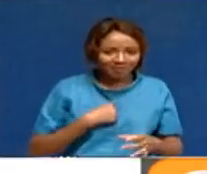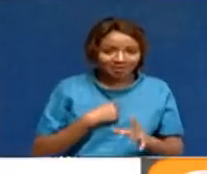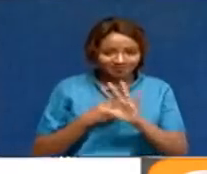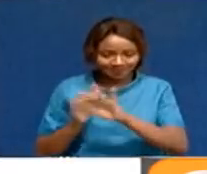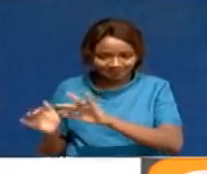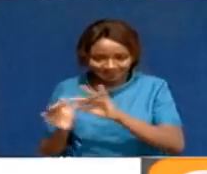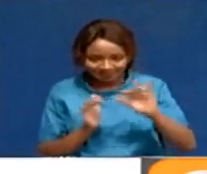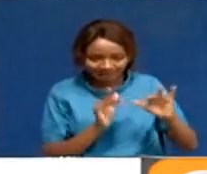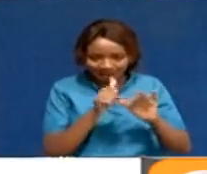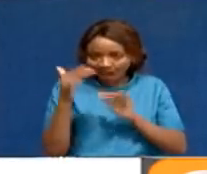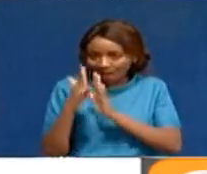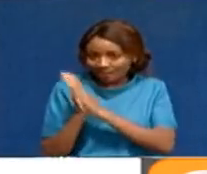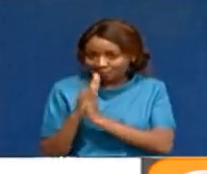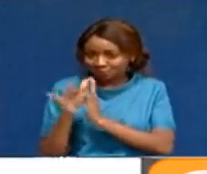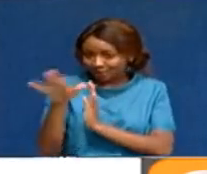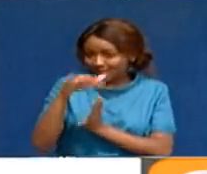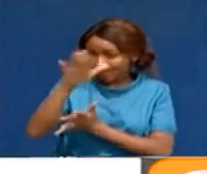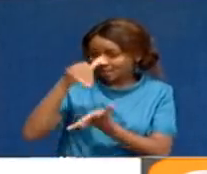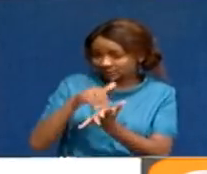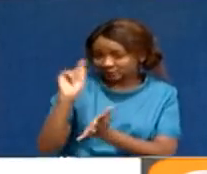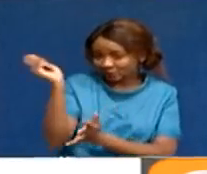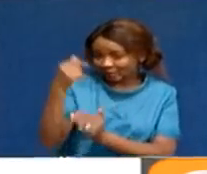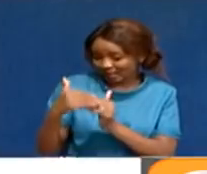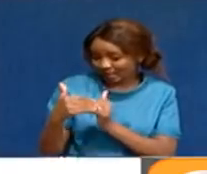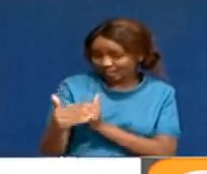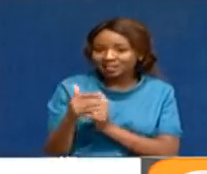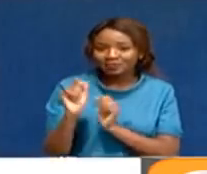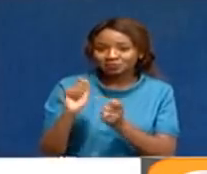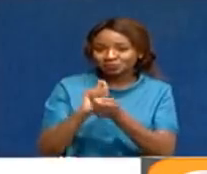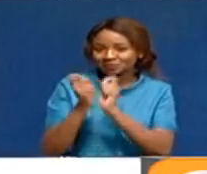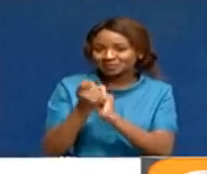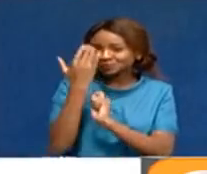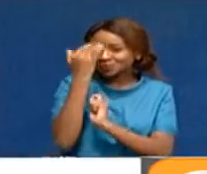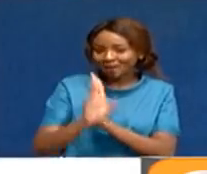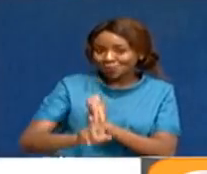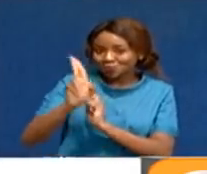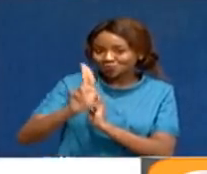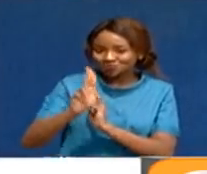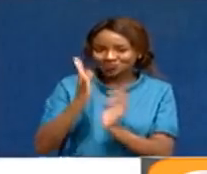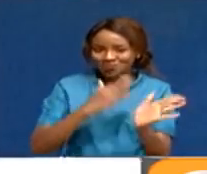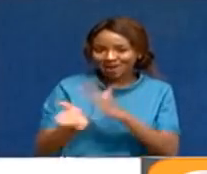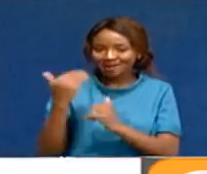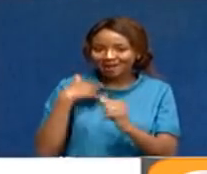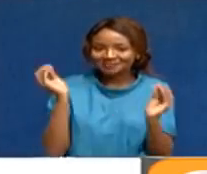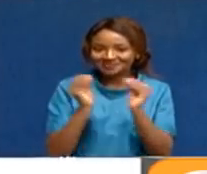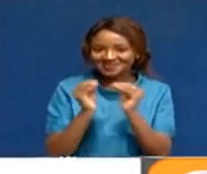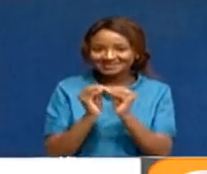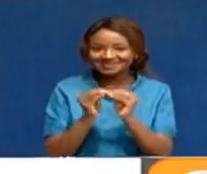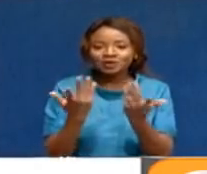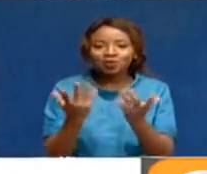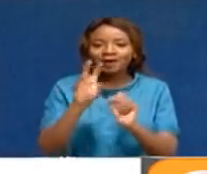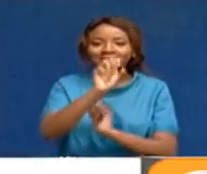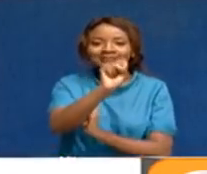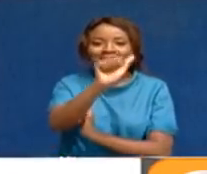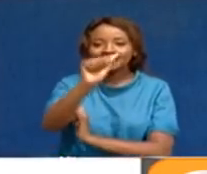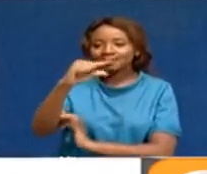to shape the politics of Central Kenya region in the coming weeks. So President Kenyatta is expected to lead the much anticipated Sagana 3 meeting